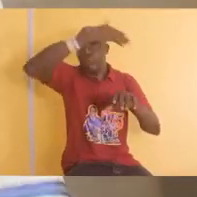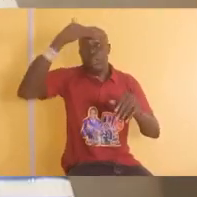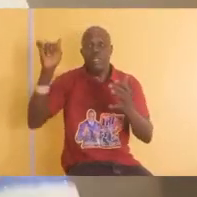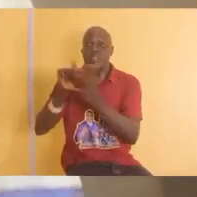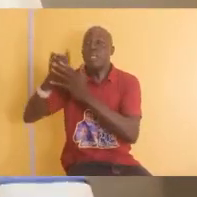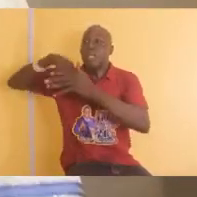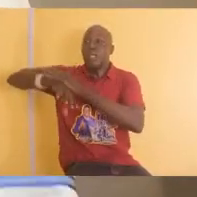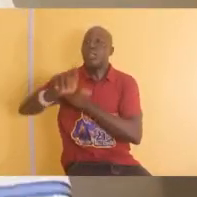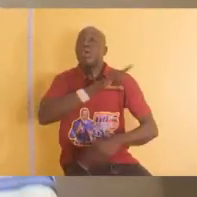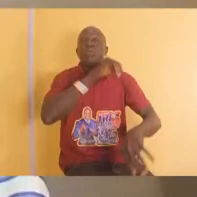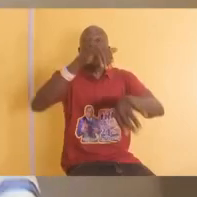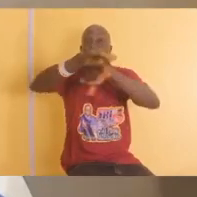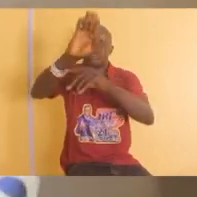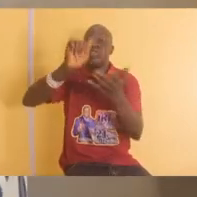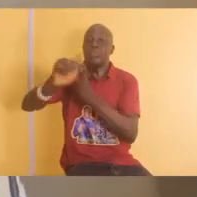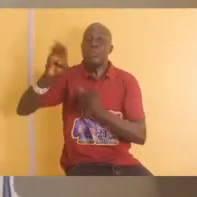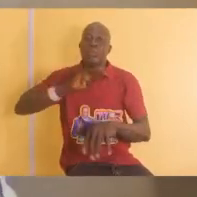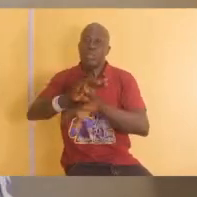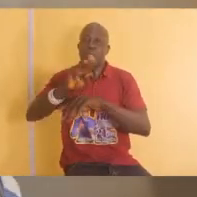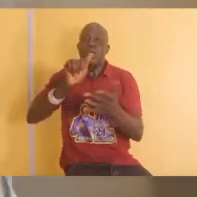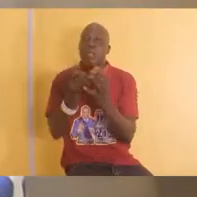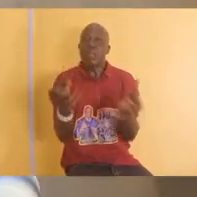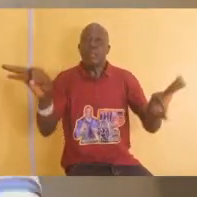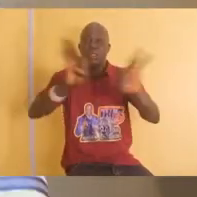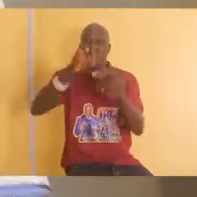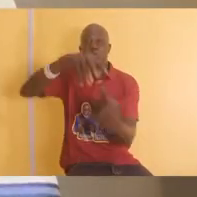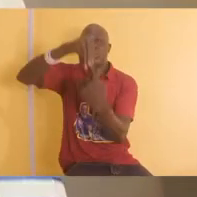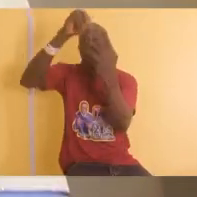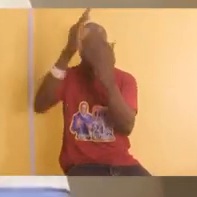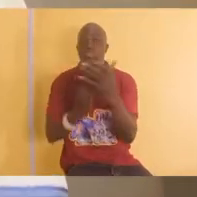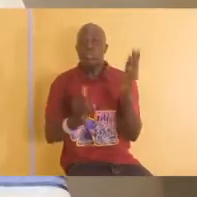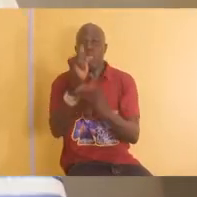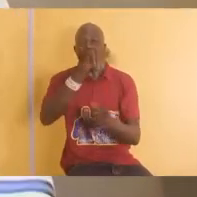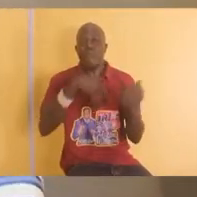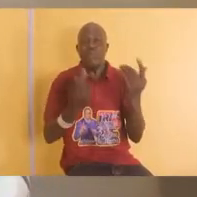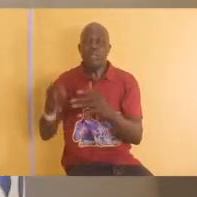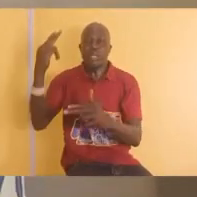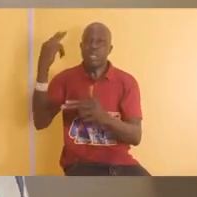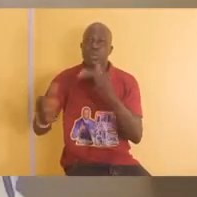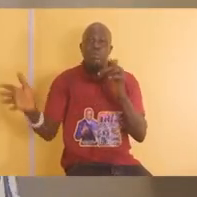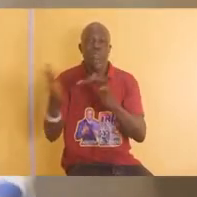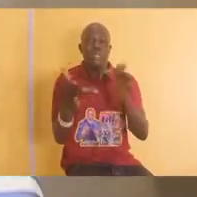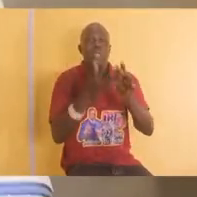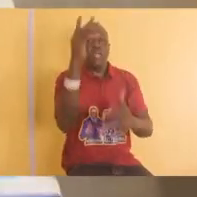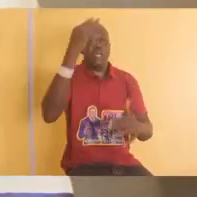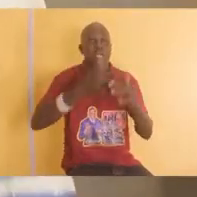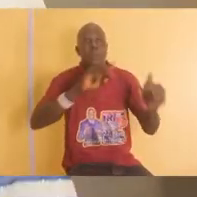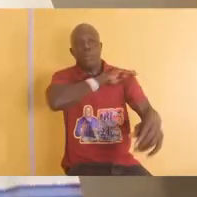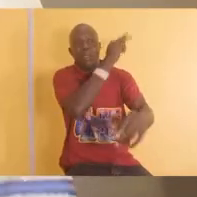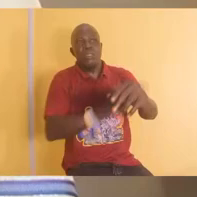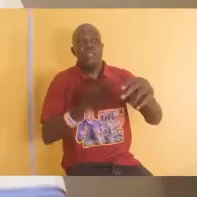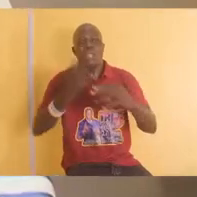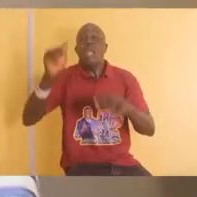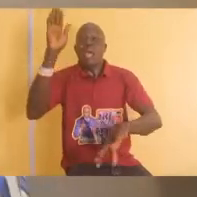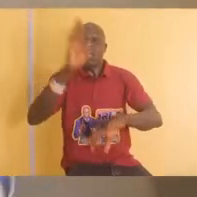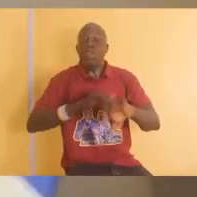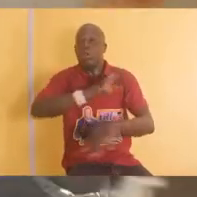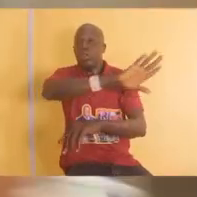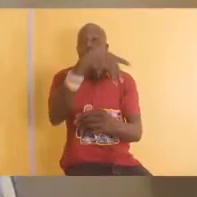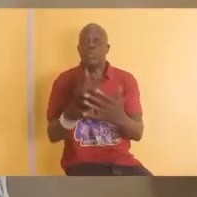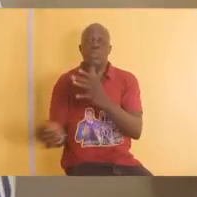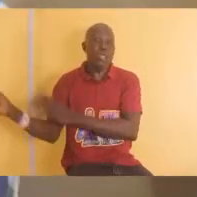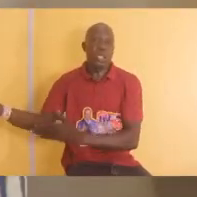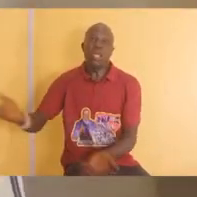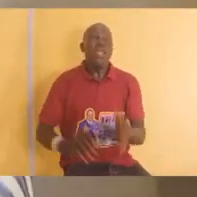Tonight, the Lord sent me a message. Special one to everybody. In the name of Jesus. In the mighty name of Jesus. All of you